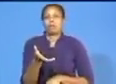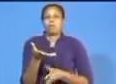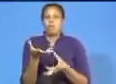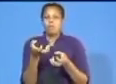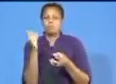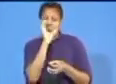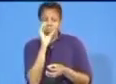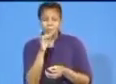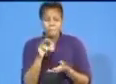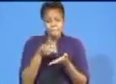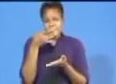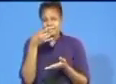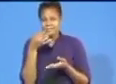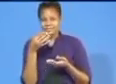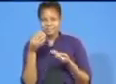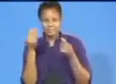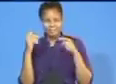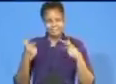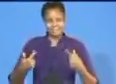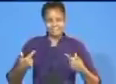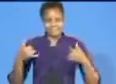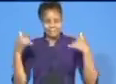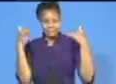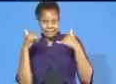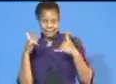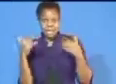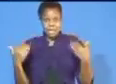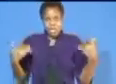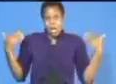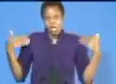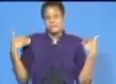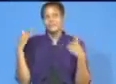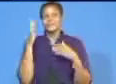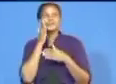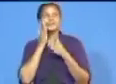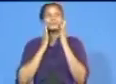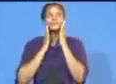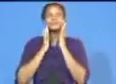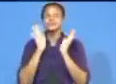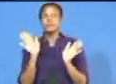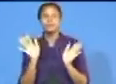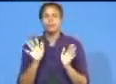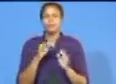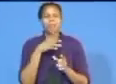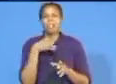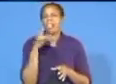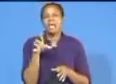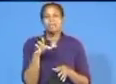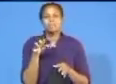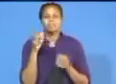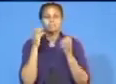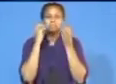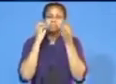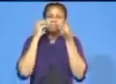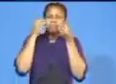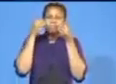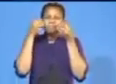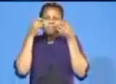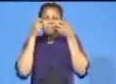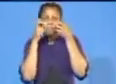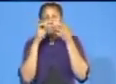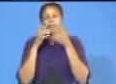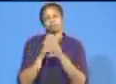us younger. We can't deal with the issues of aging. And so